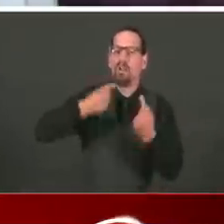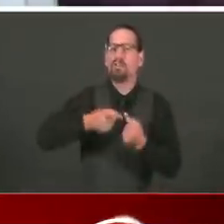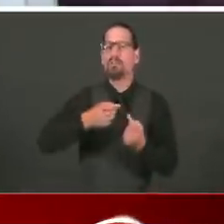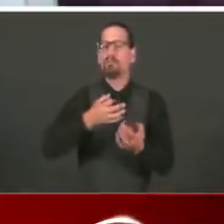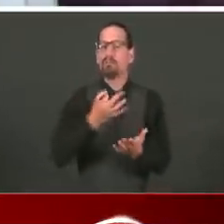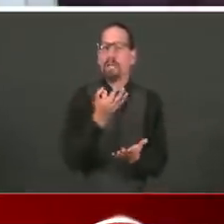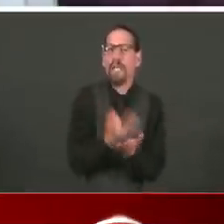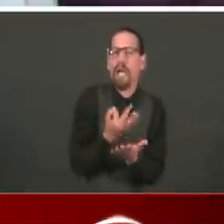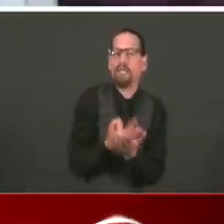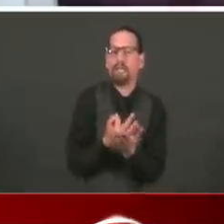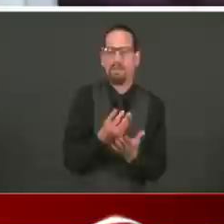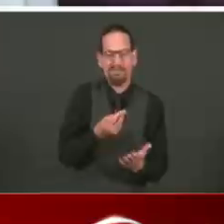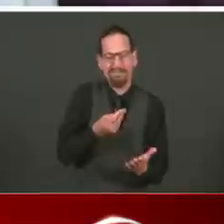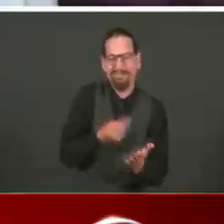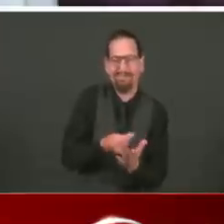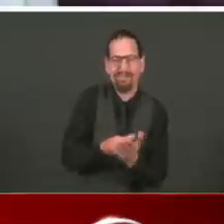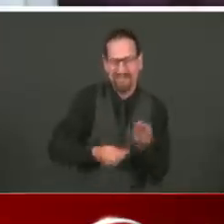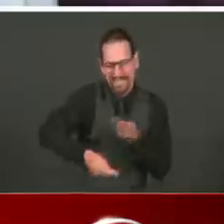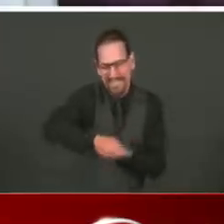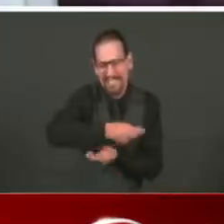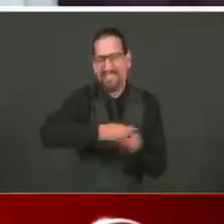Thankfully, we haven't seen